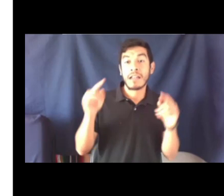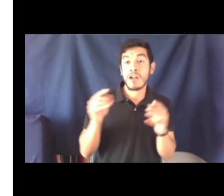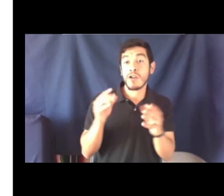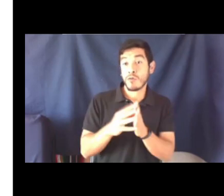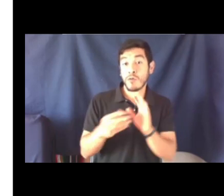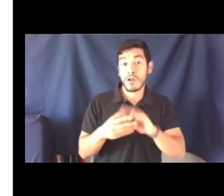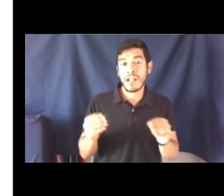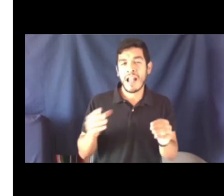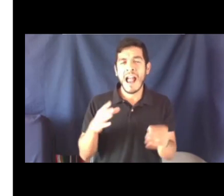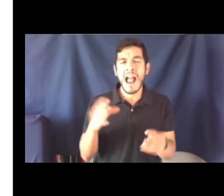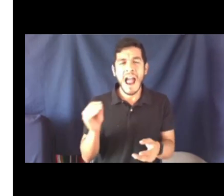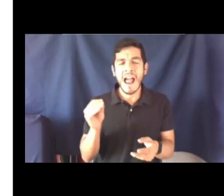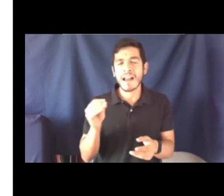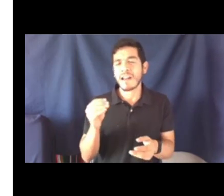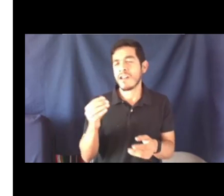and practices.